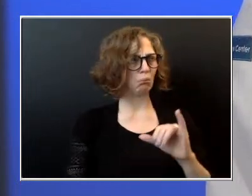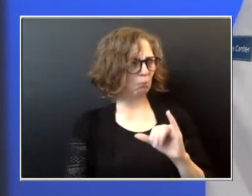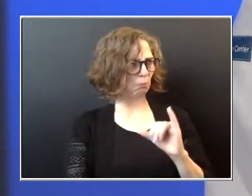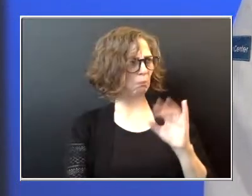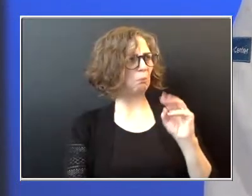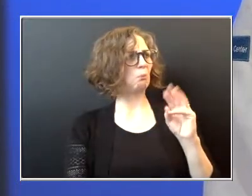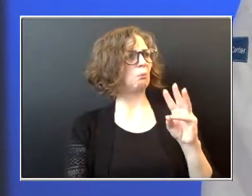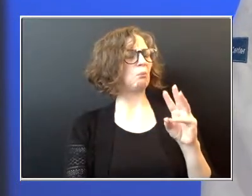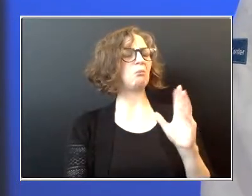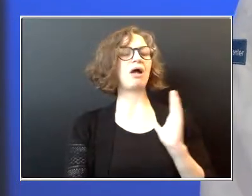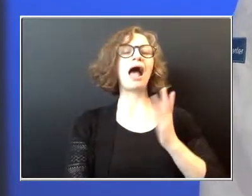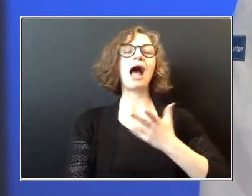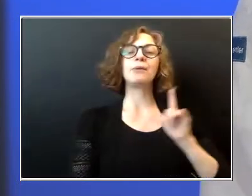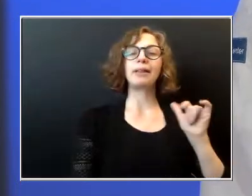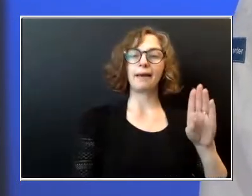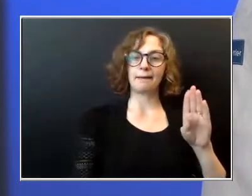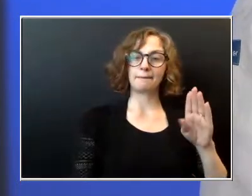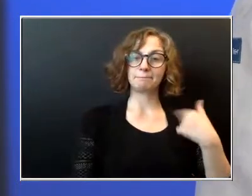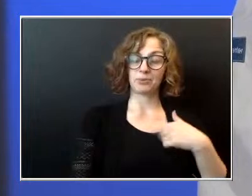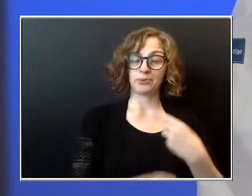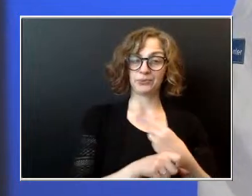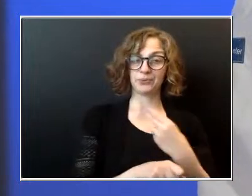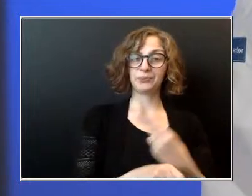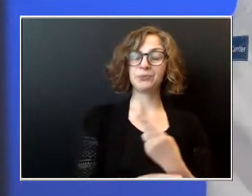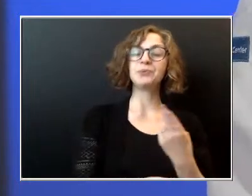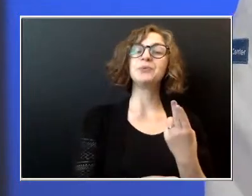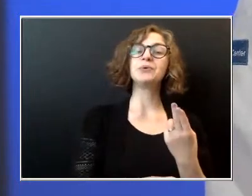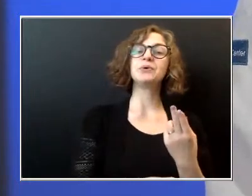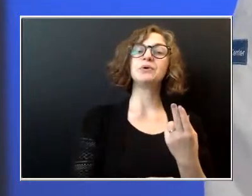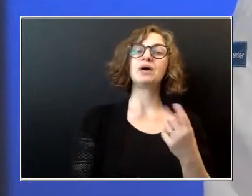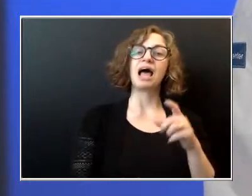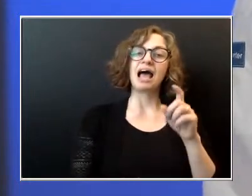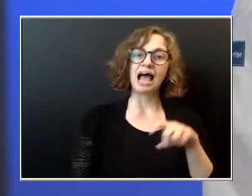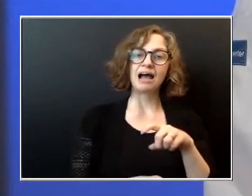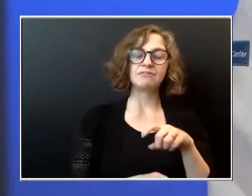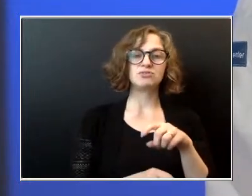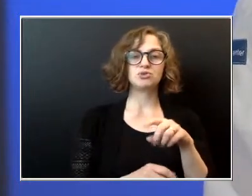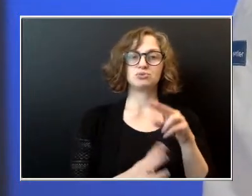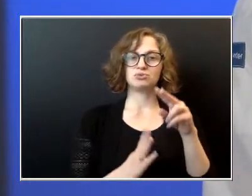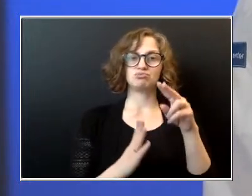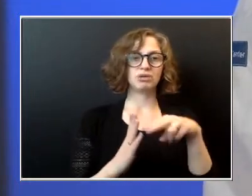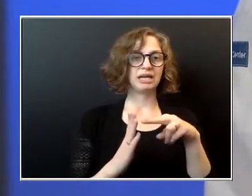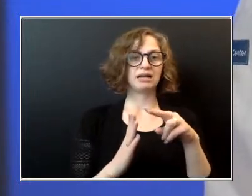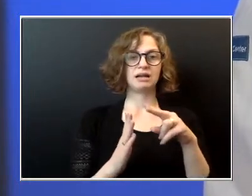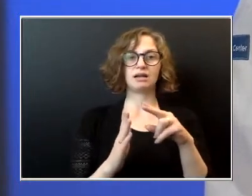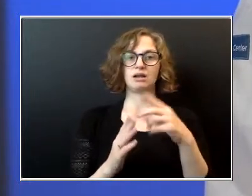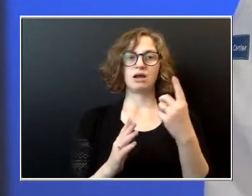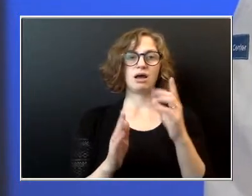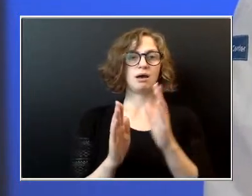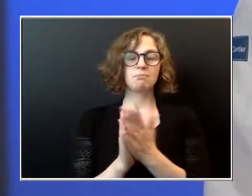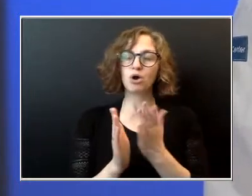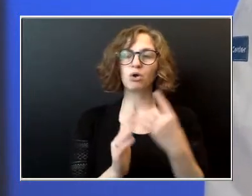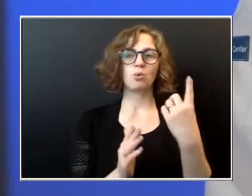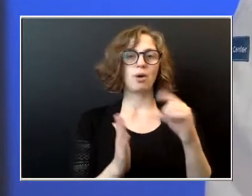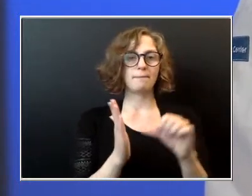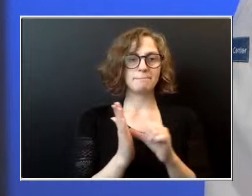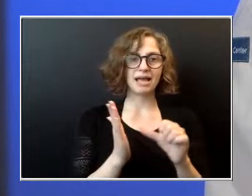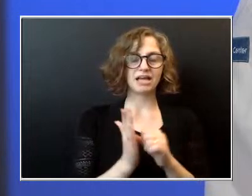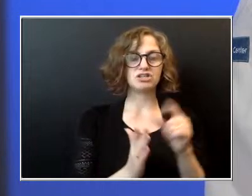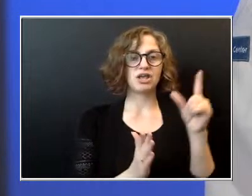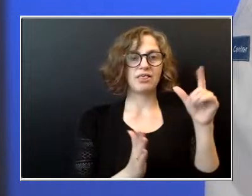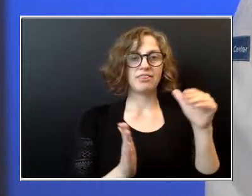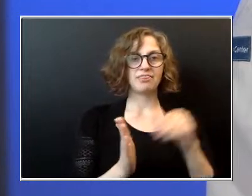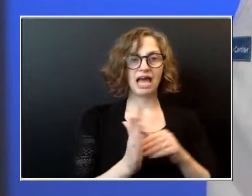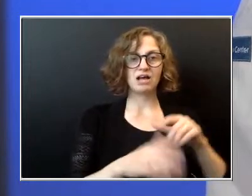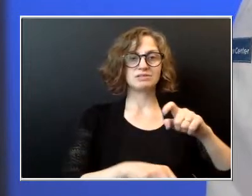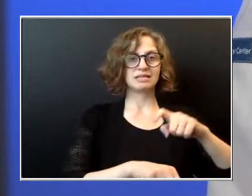use in our clinics, they have to read a book or a page 1,000 times to be able to say that this is